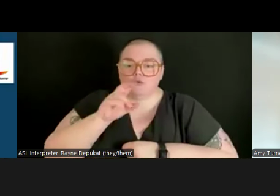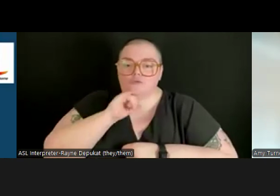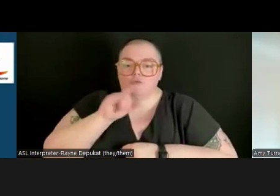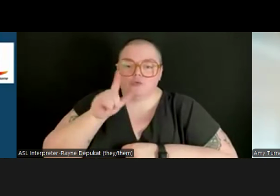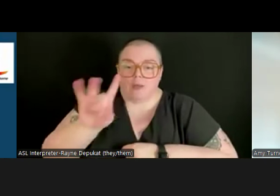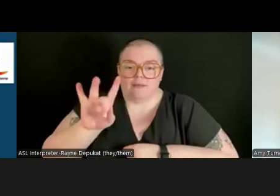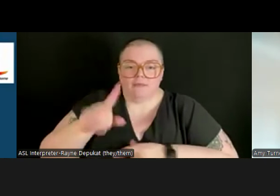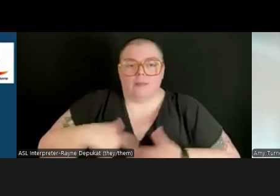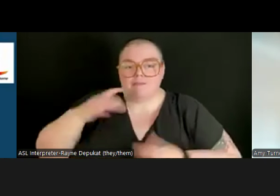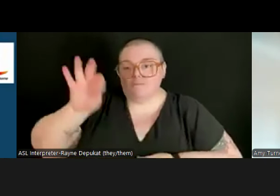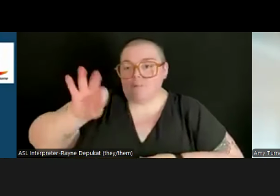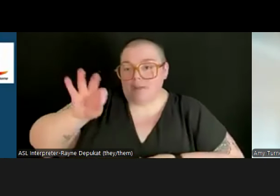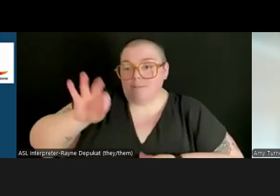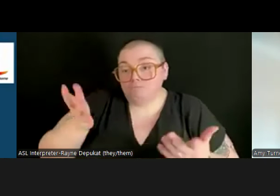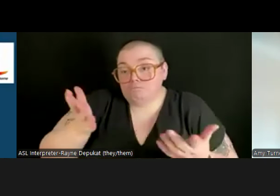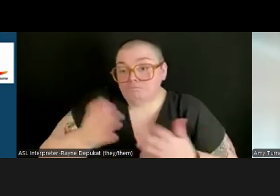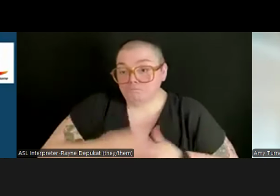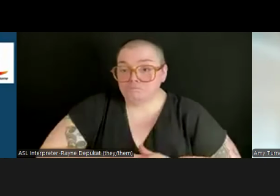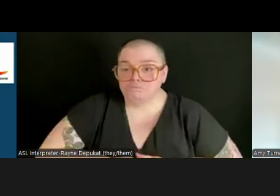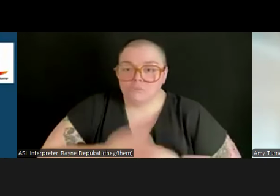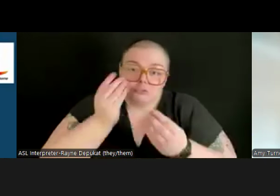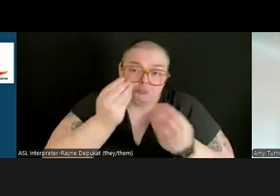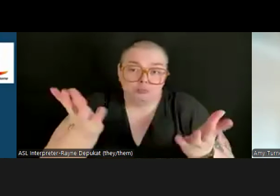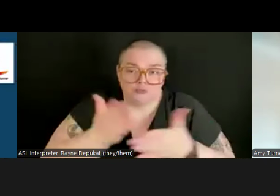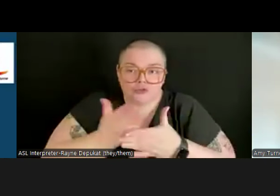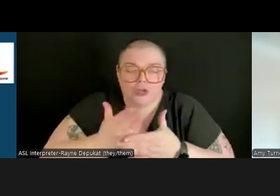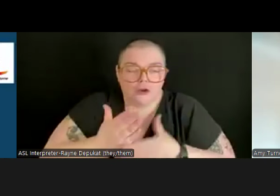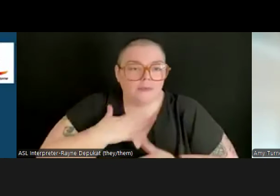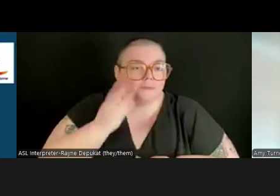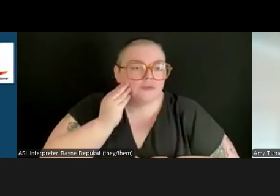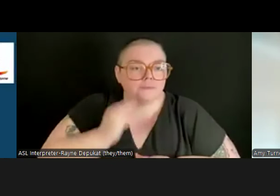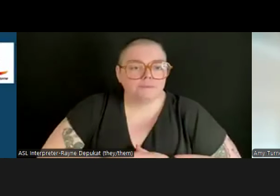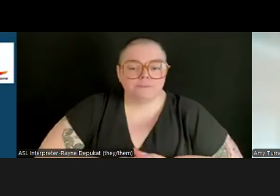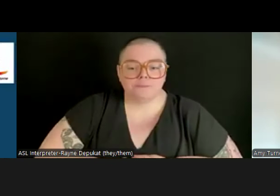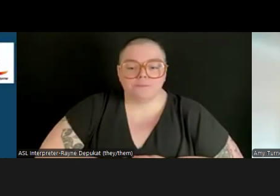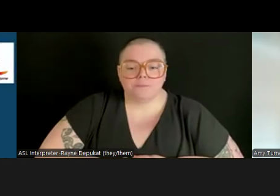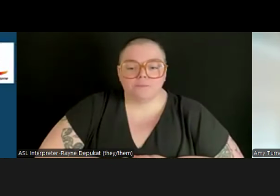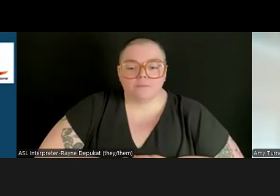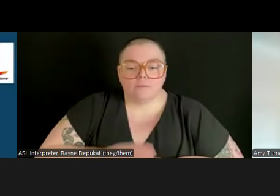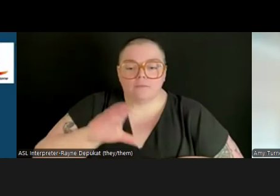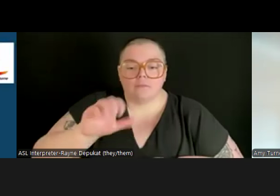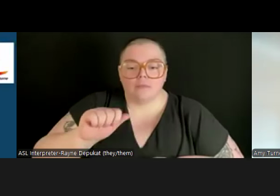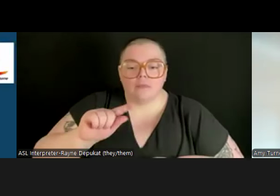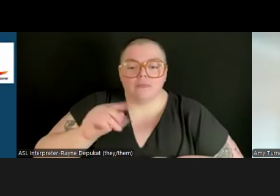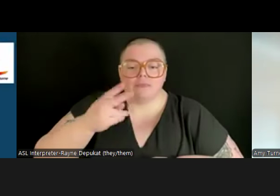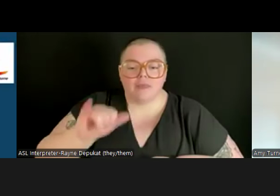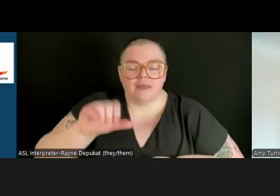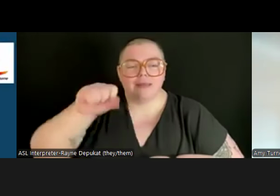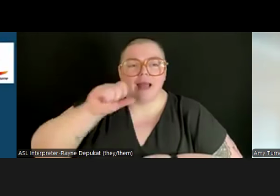live in Framingham. Just want to share that. And I want to